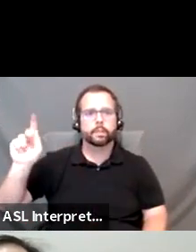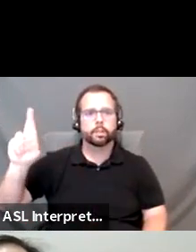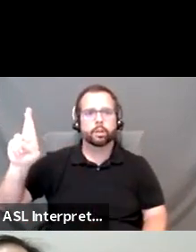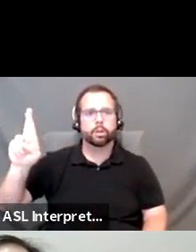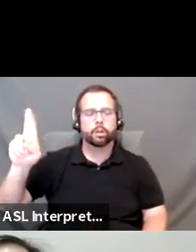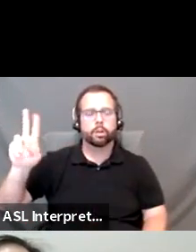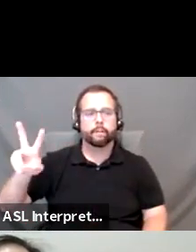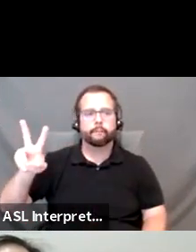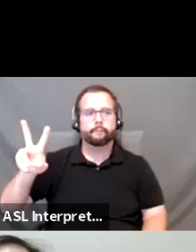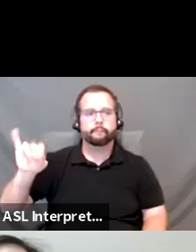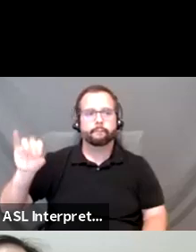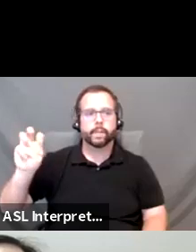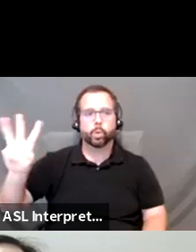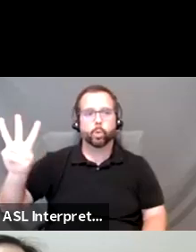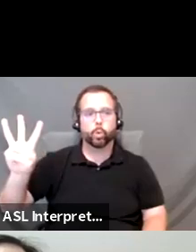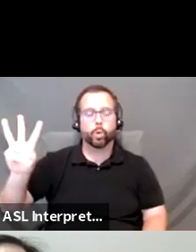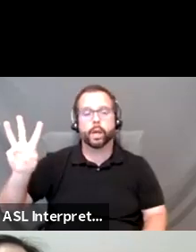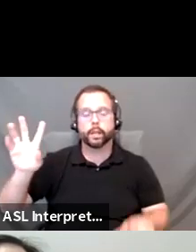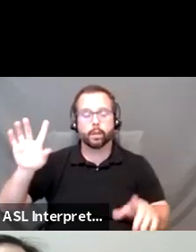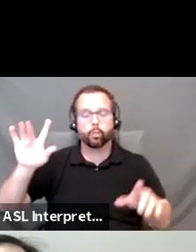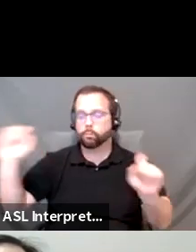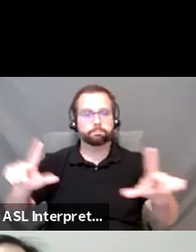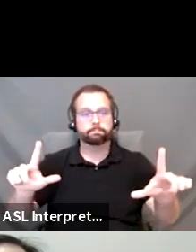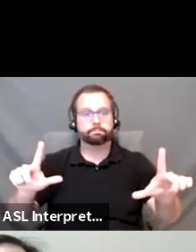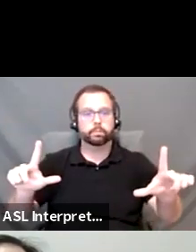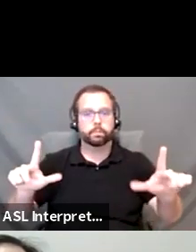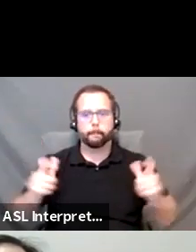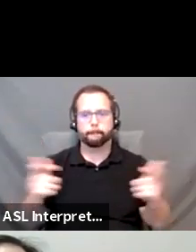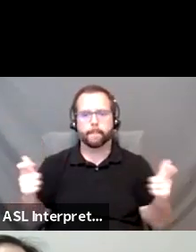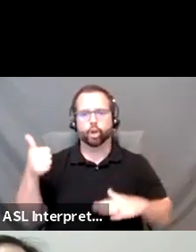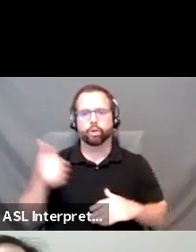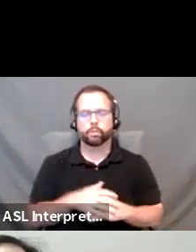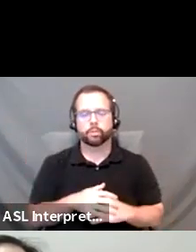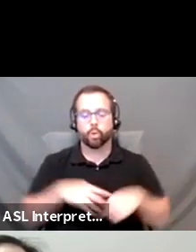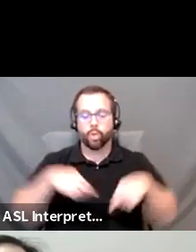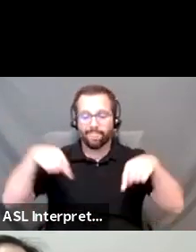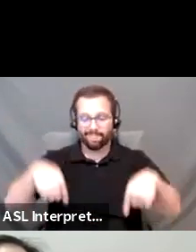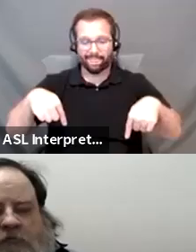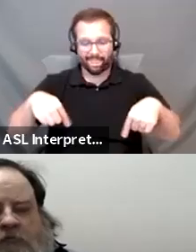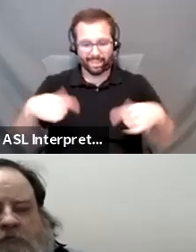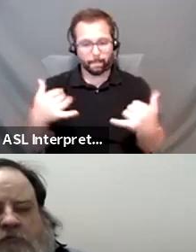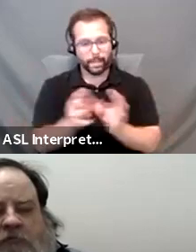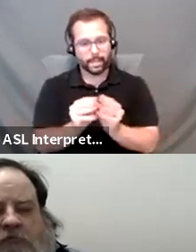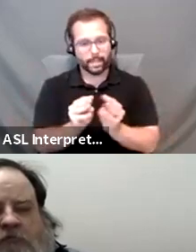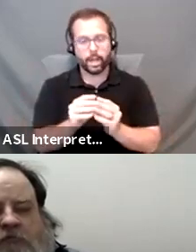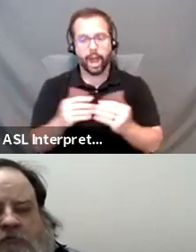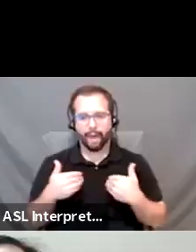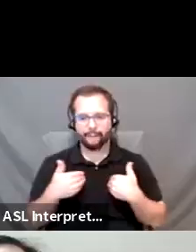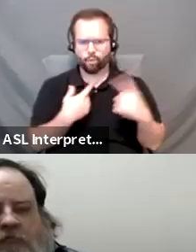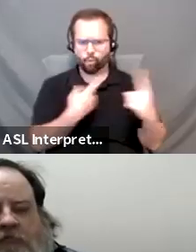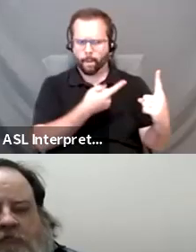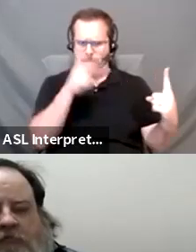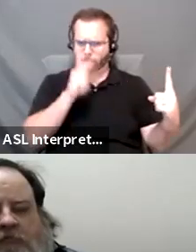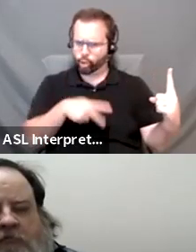conversation does not have speakers today. You all are the presenters, the facilitators, the experts. And